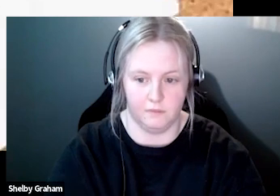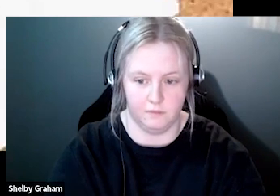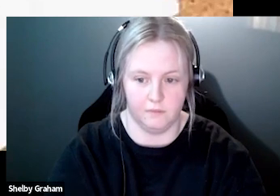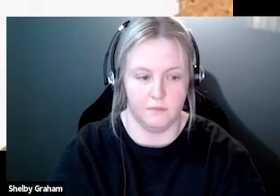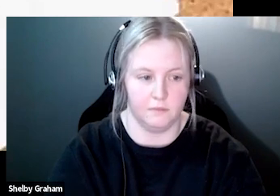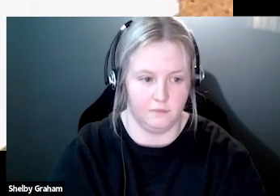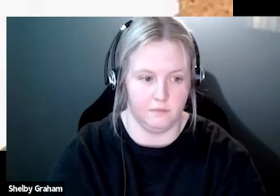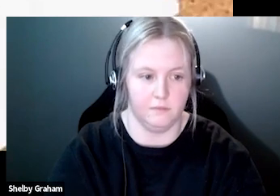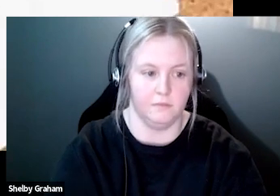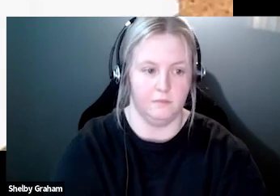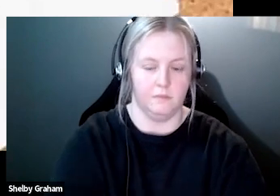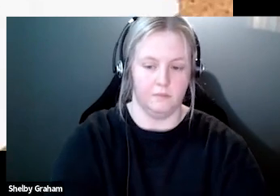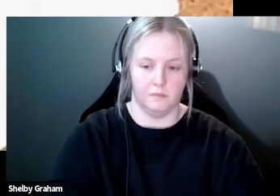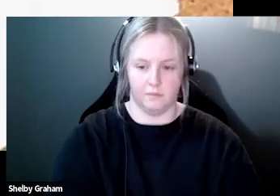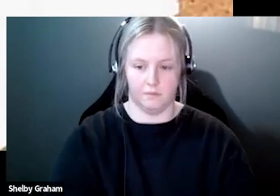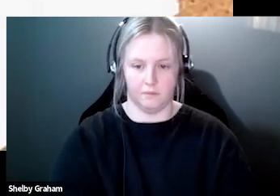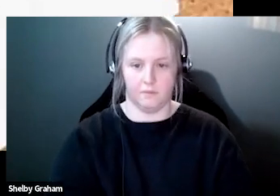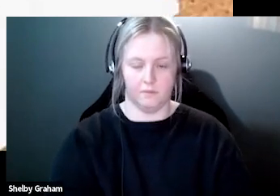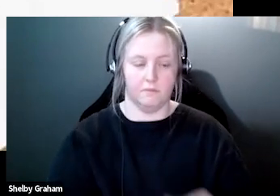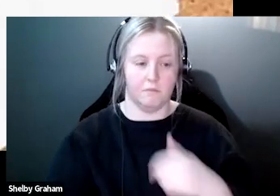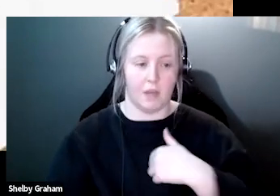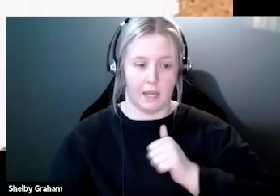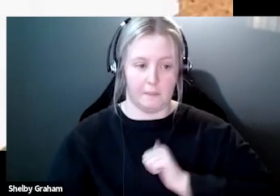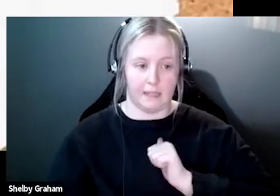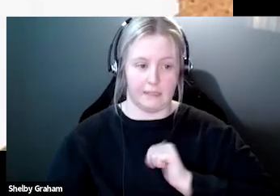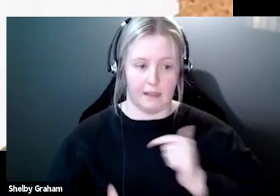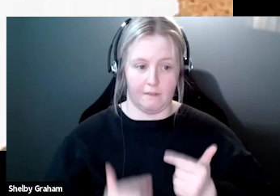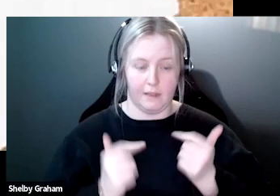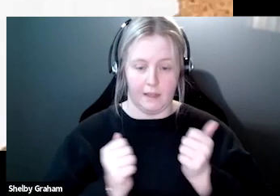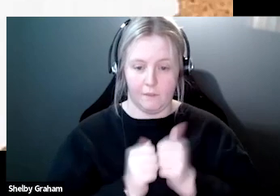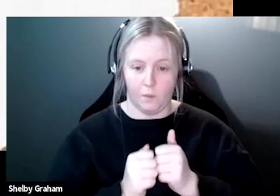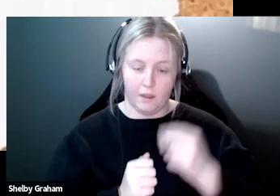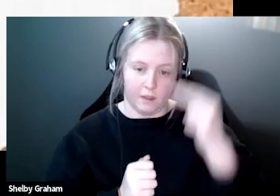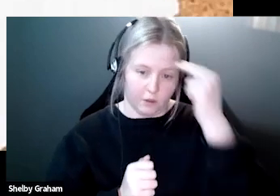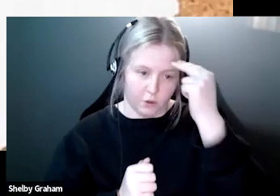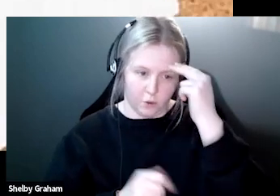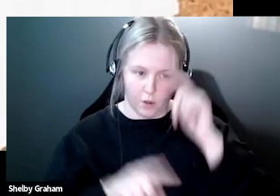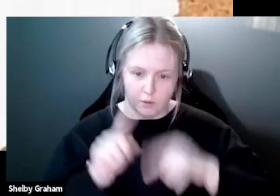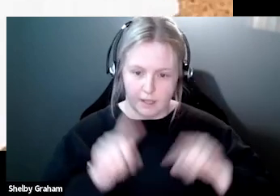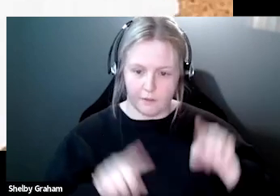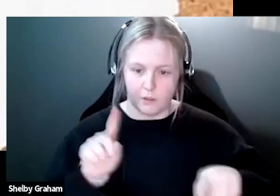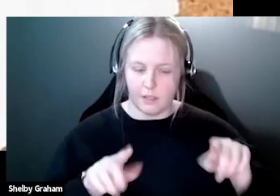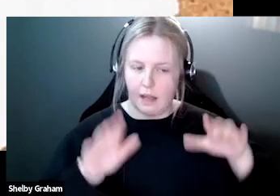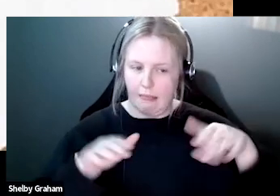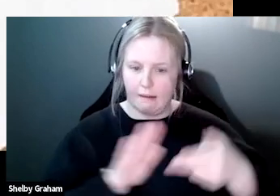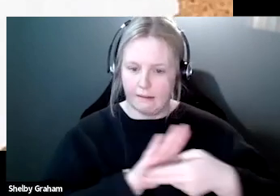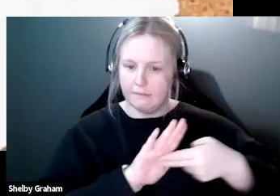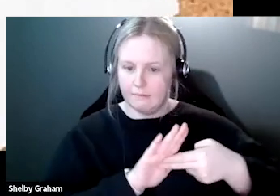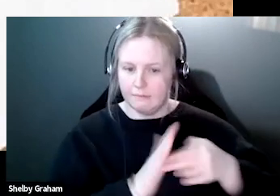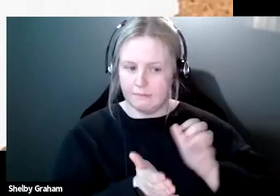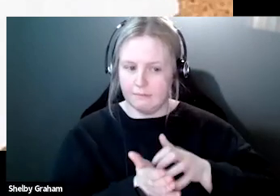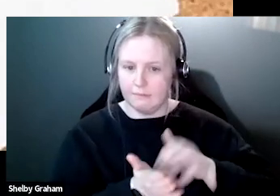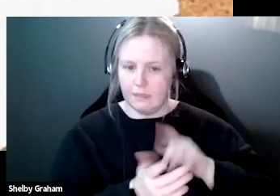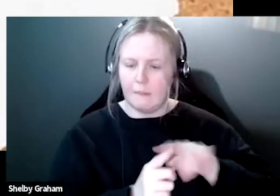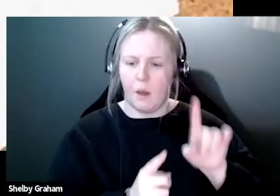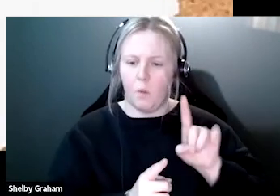Living with undiagnosed neurodiversity, as where do I belong? Annie Jollymore, Master of